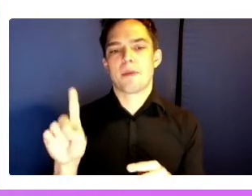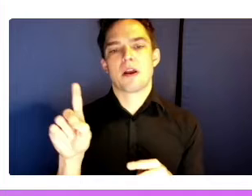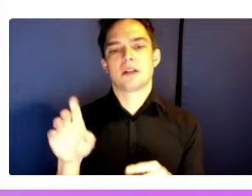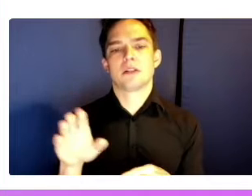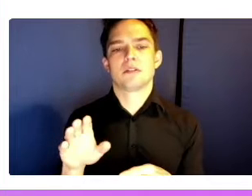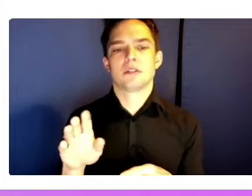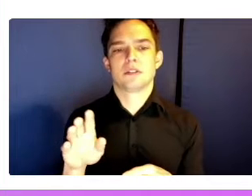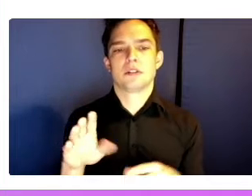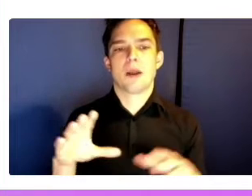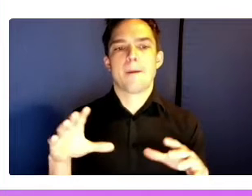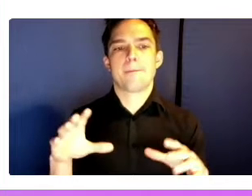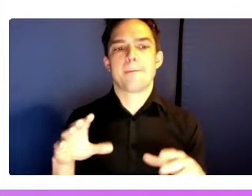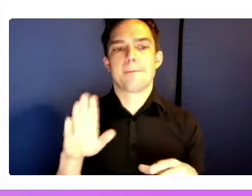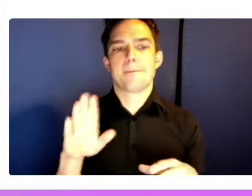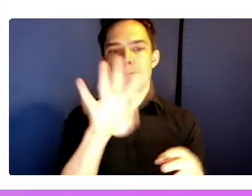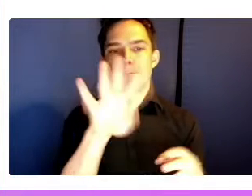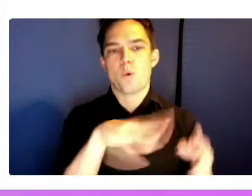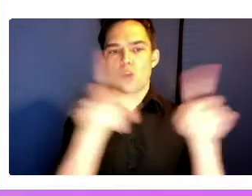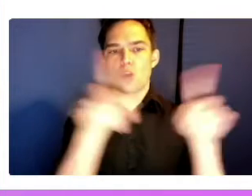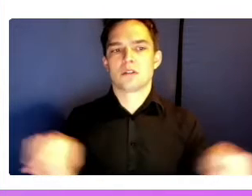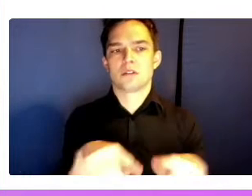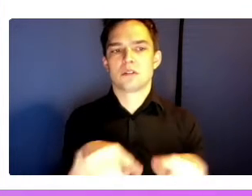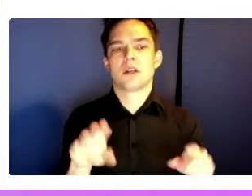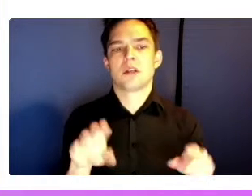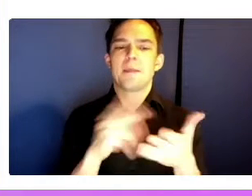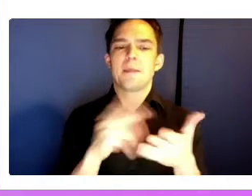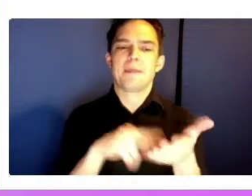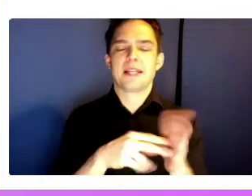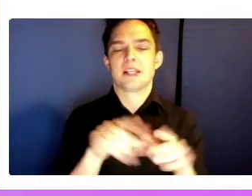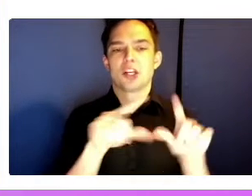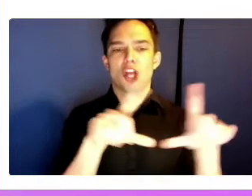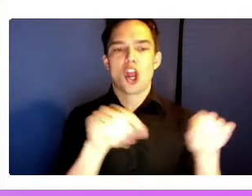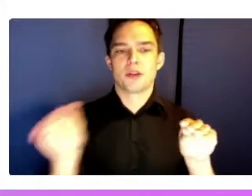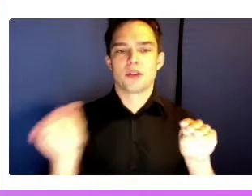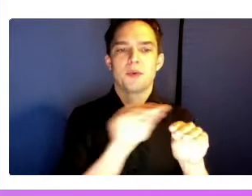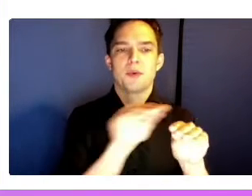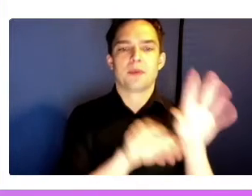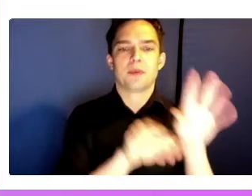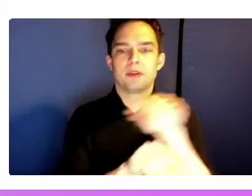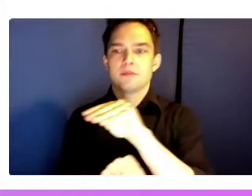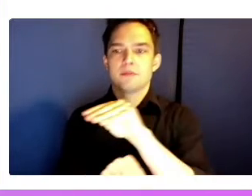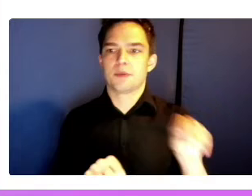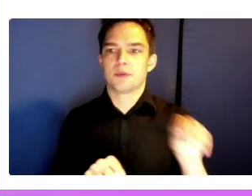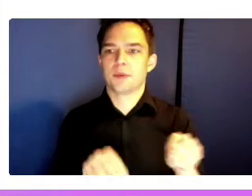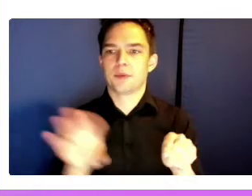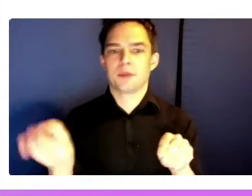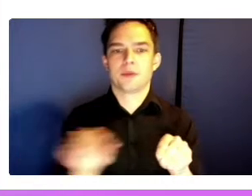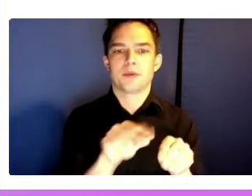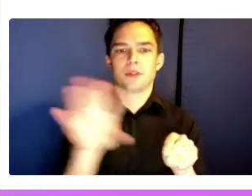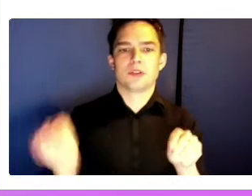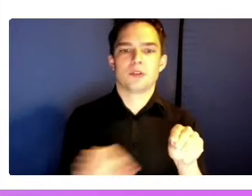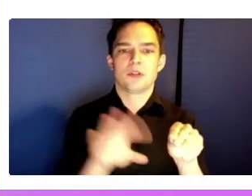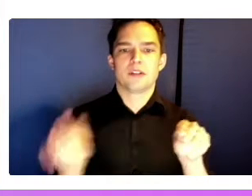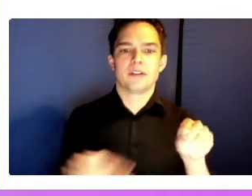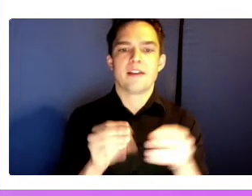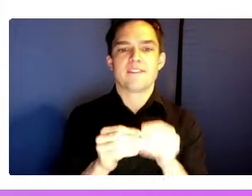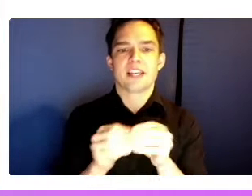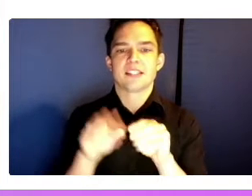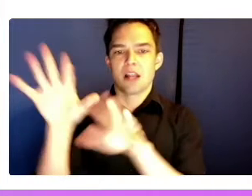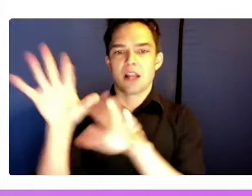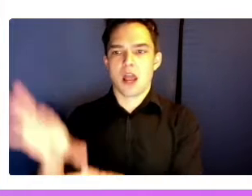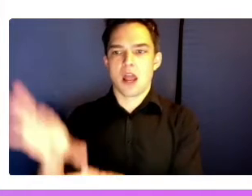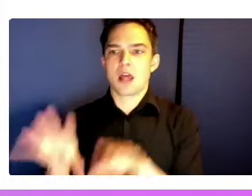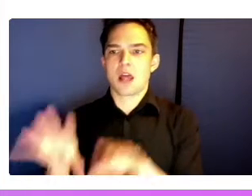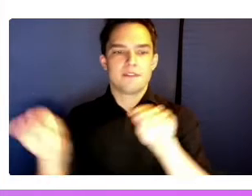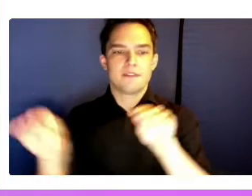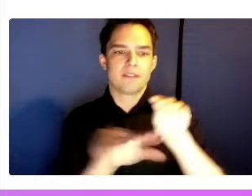like, you move cards over from left to right as you progress through fixing them. But having